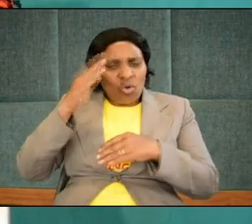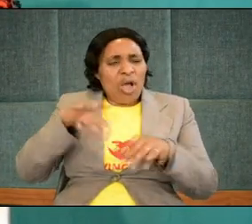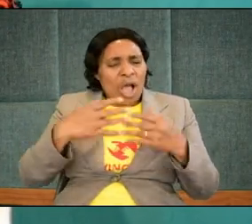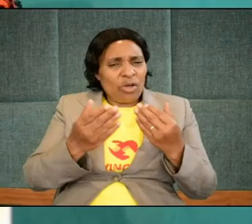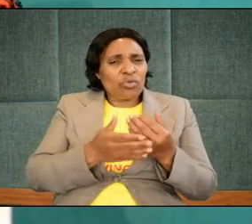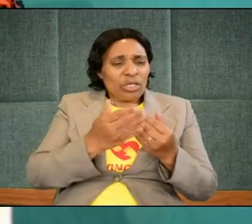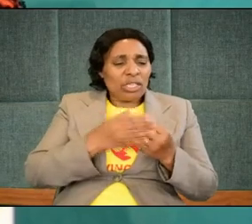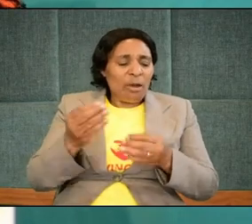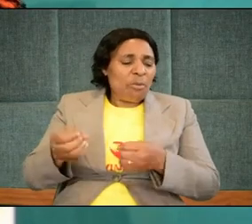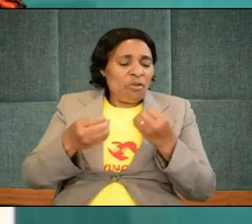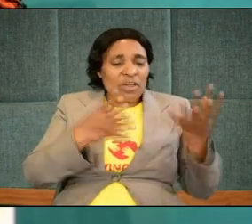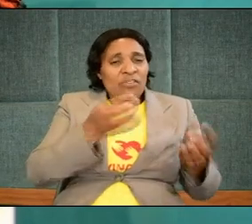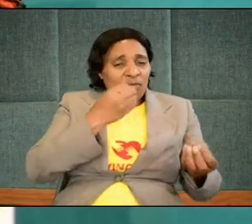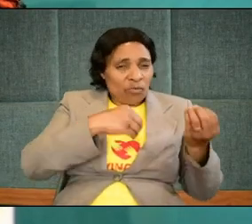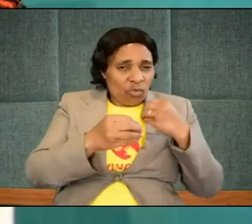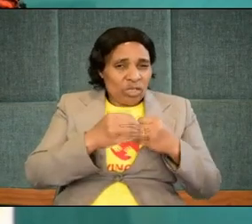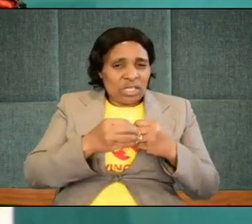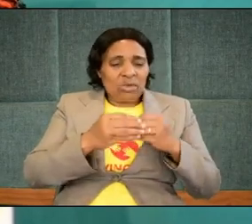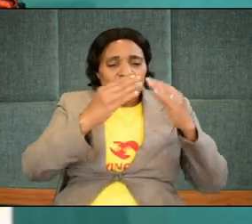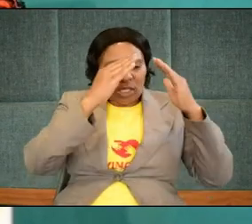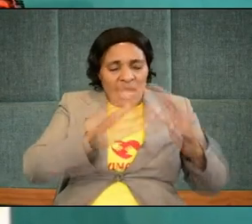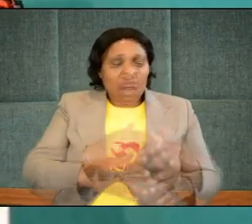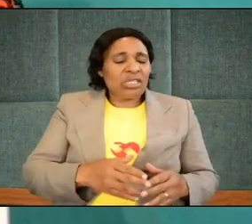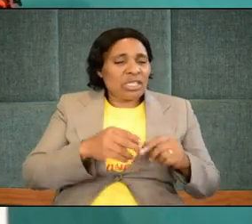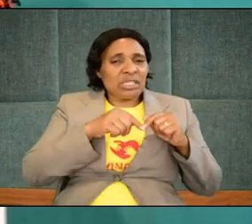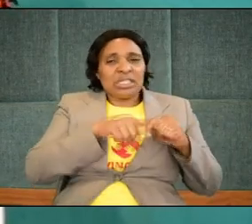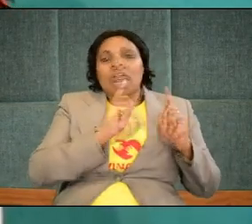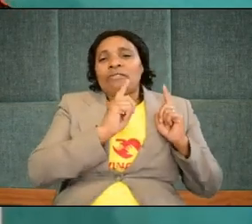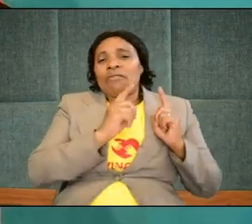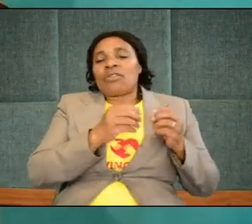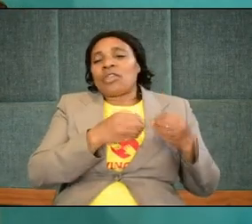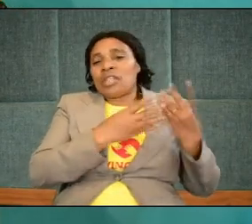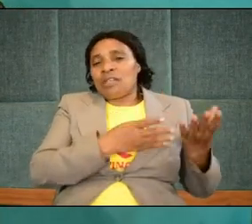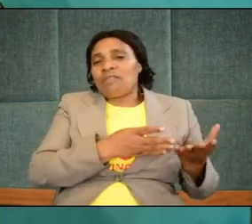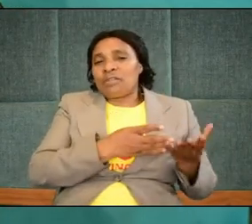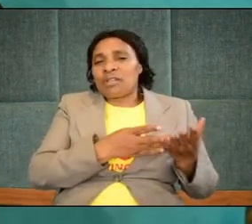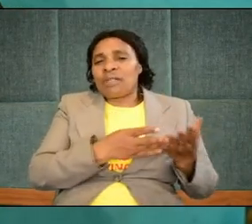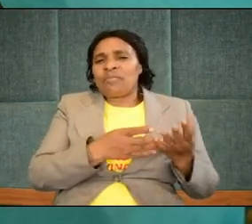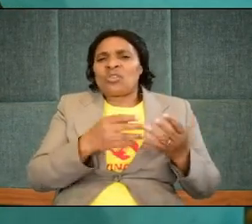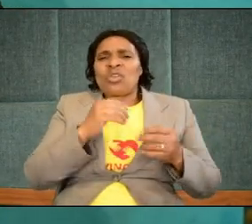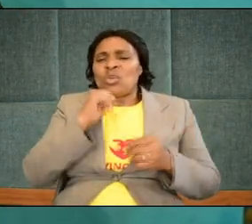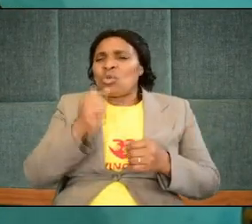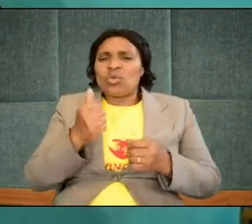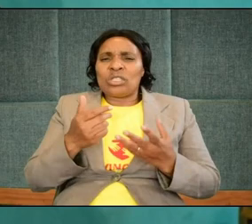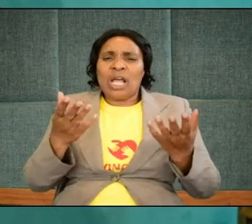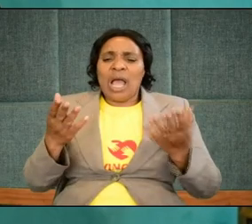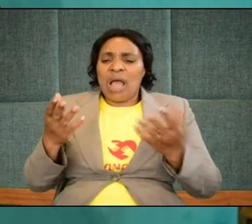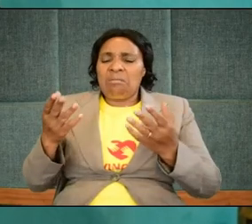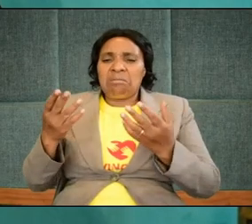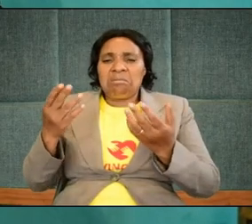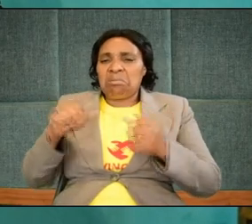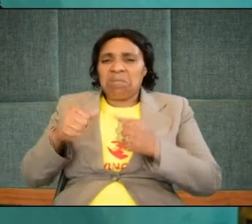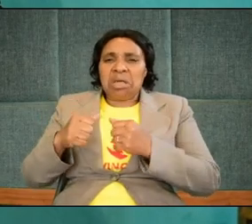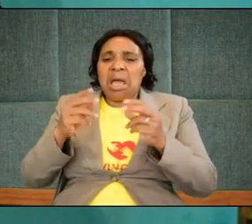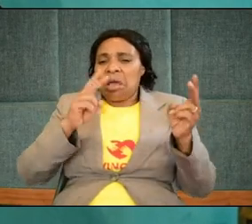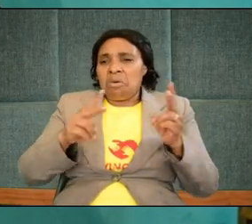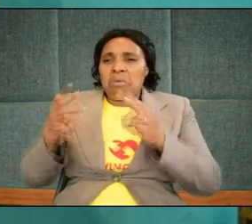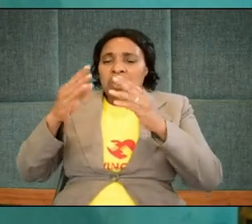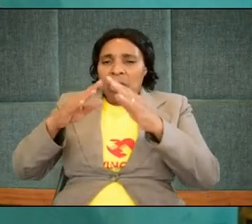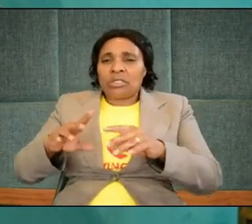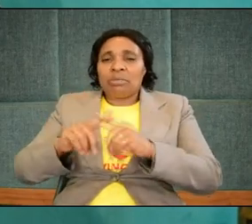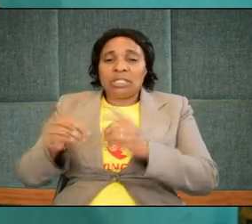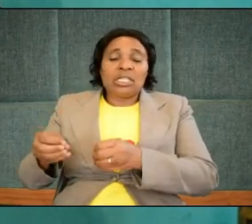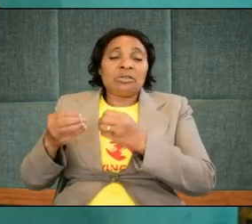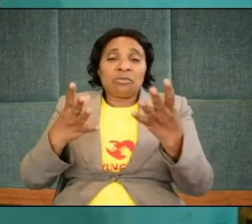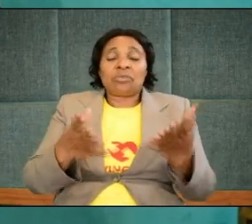them. He provides them with food. He provides them with shelter. You know, even if it's not that decent, at least it's enough to keep them alive. He provides